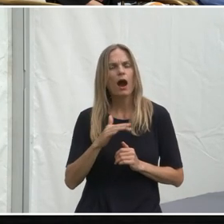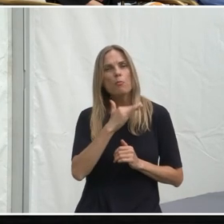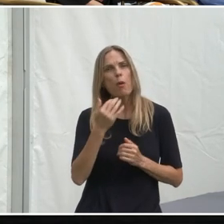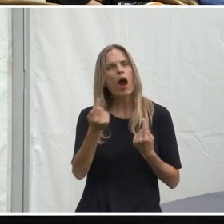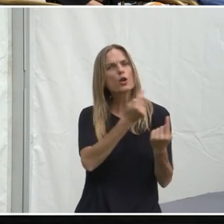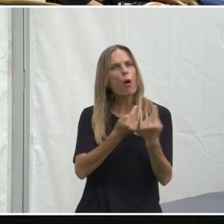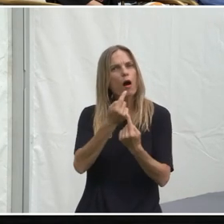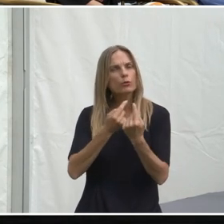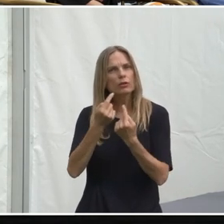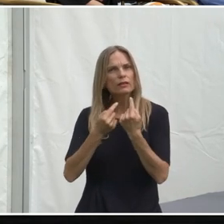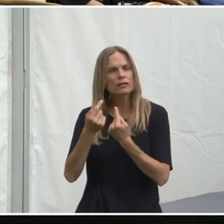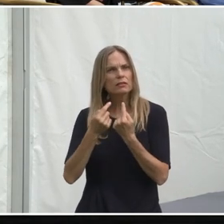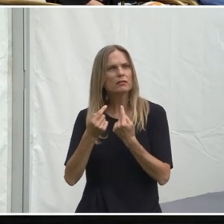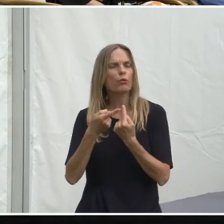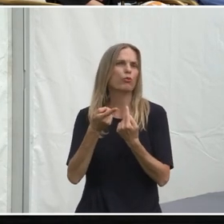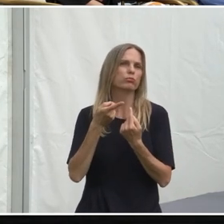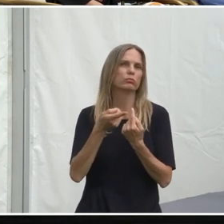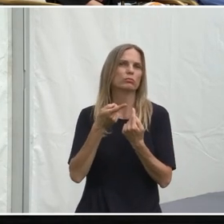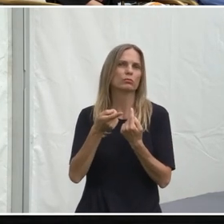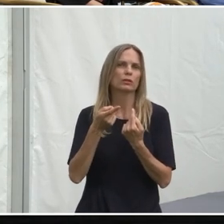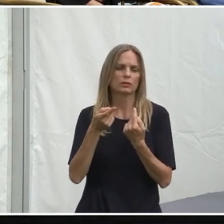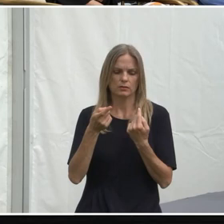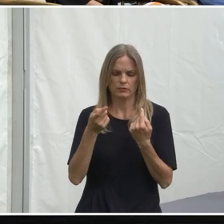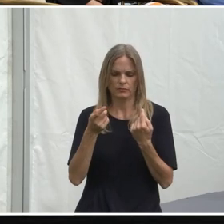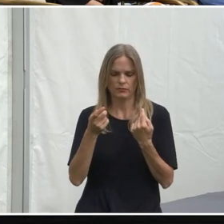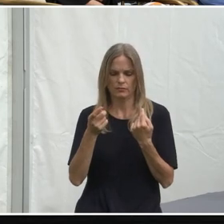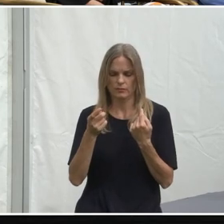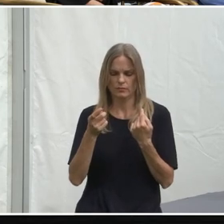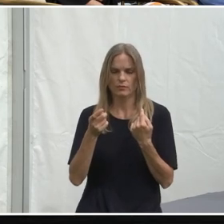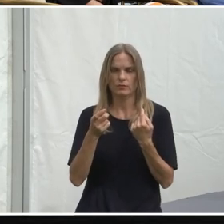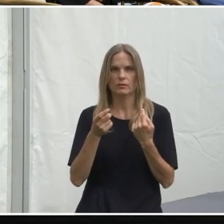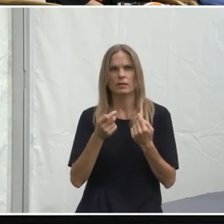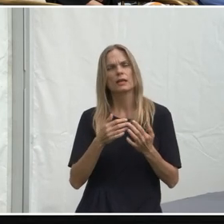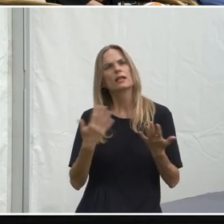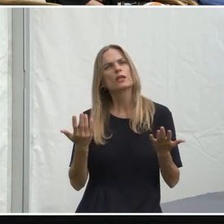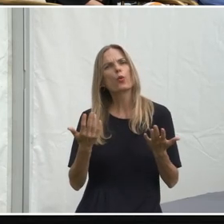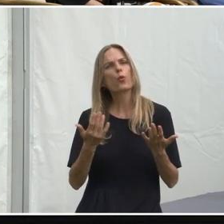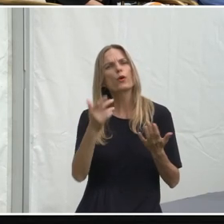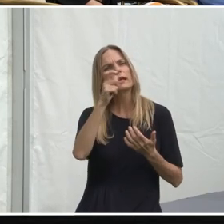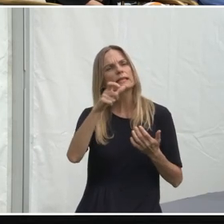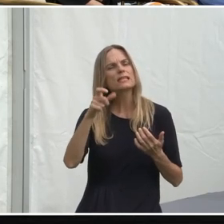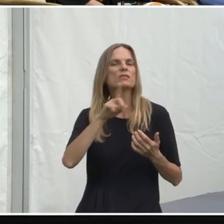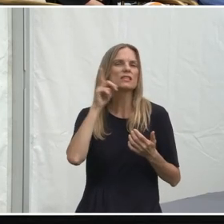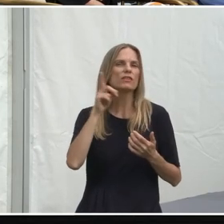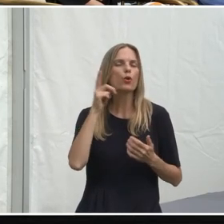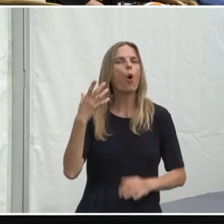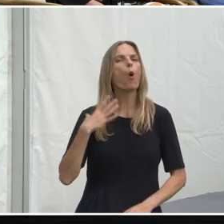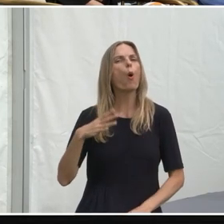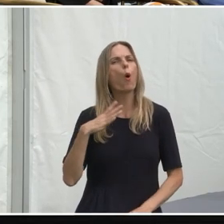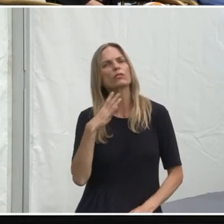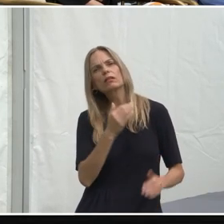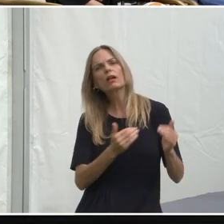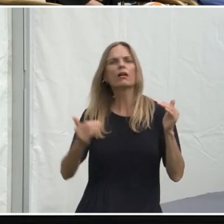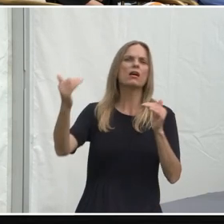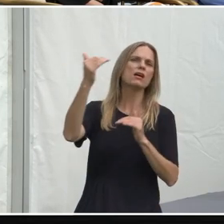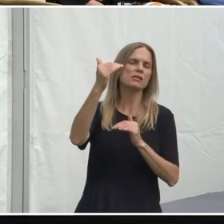perfection culture, around, you know, sort of the high expectations that particularly young people